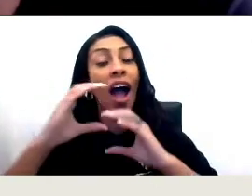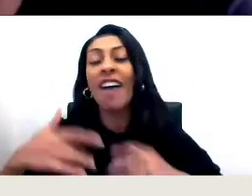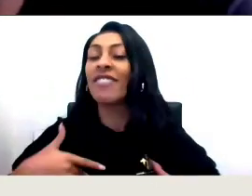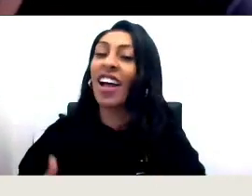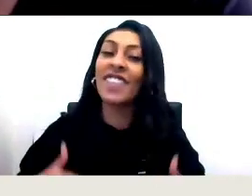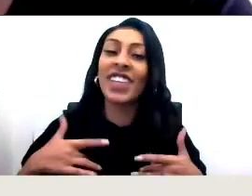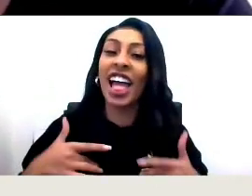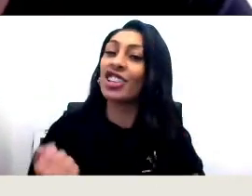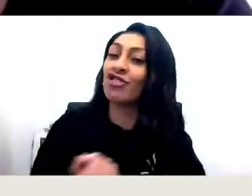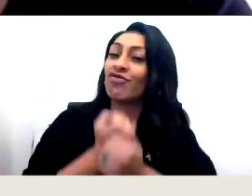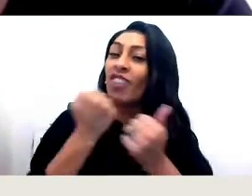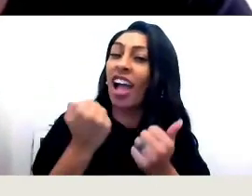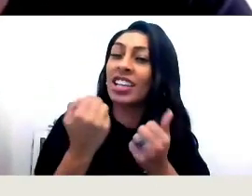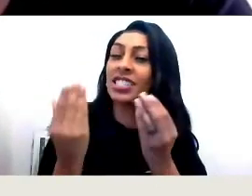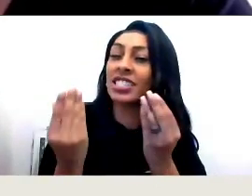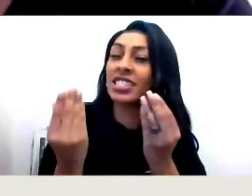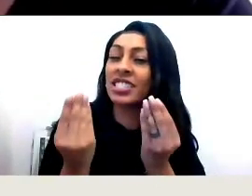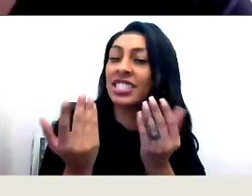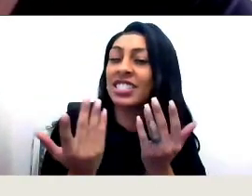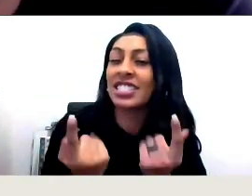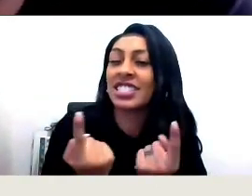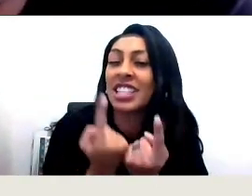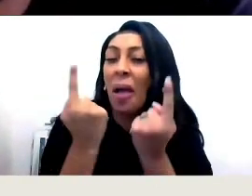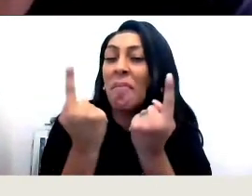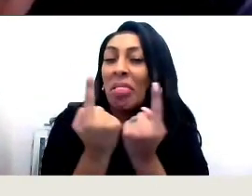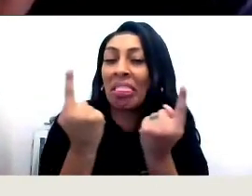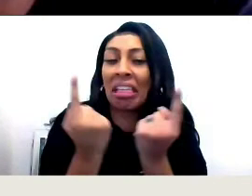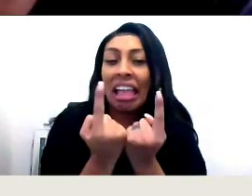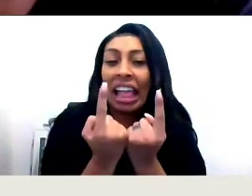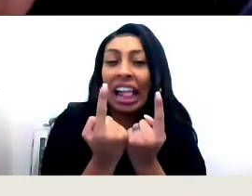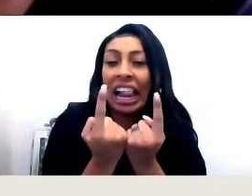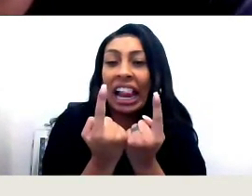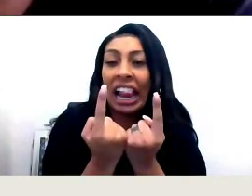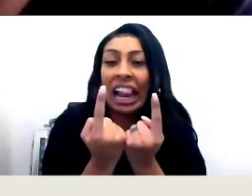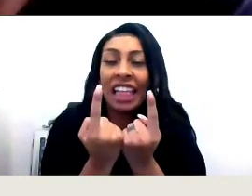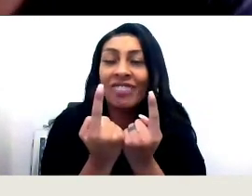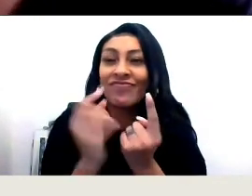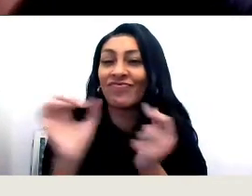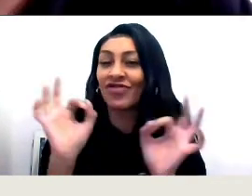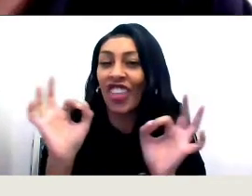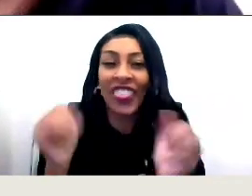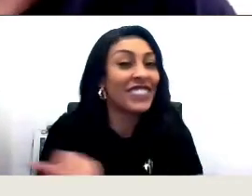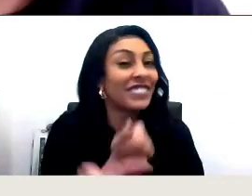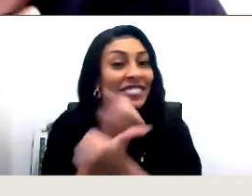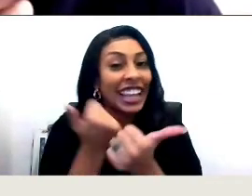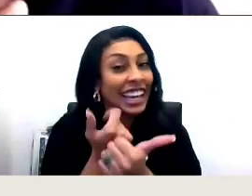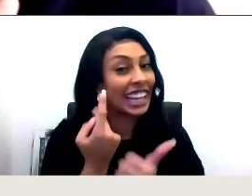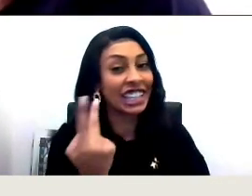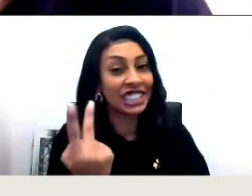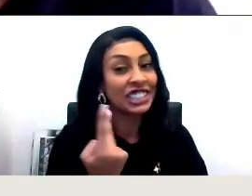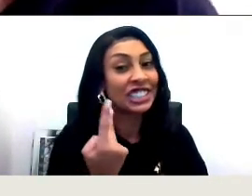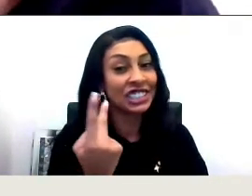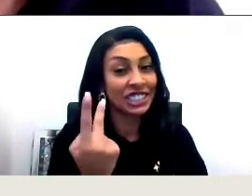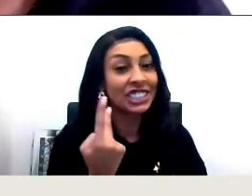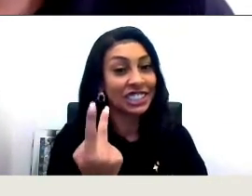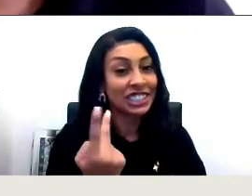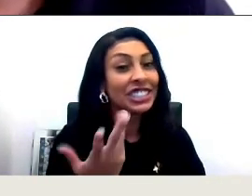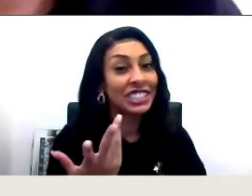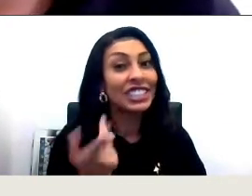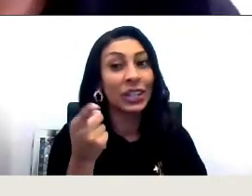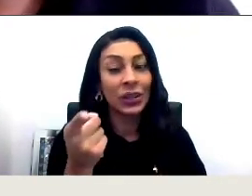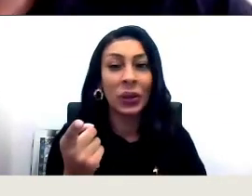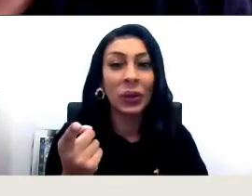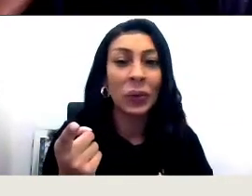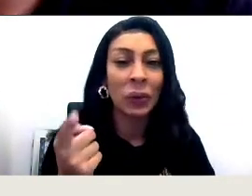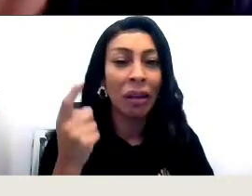felt very strongly that there was something that it was kind of like inconclusive, because you were in